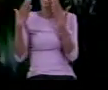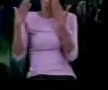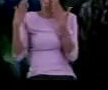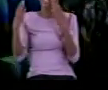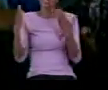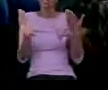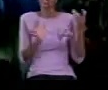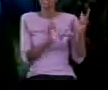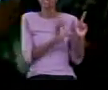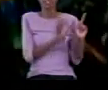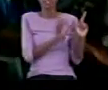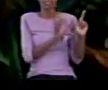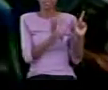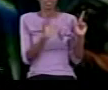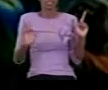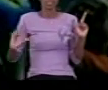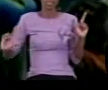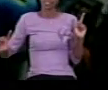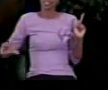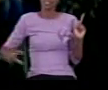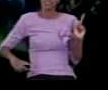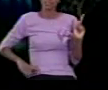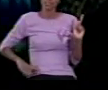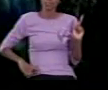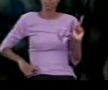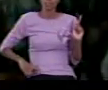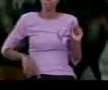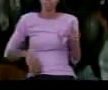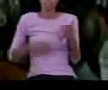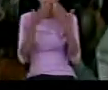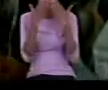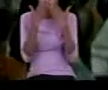Thank you, Lord.